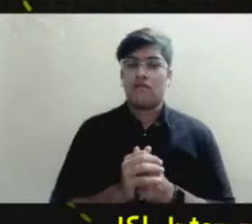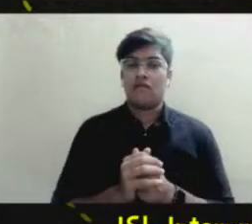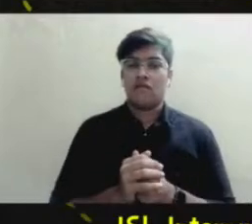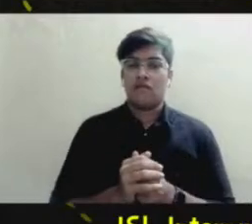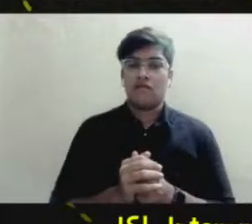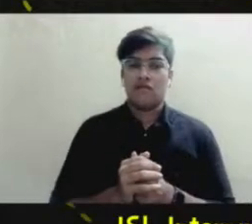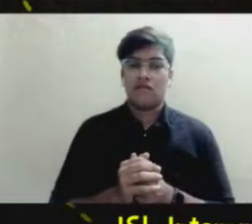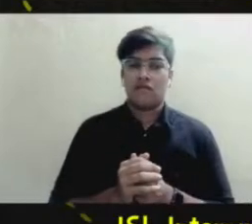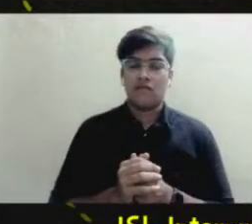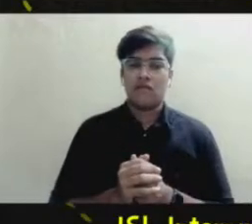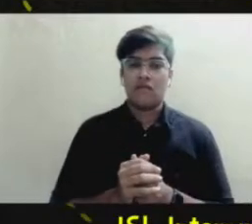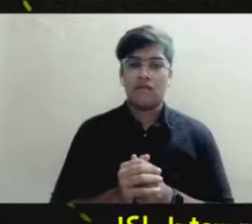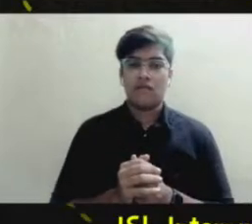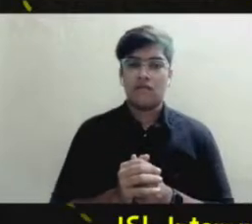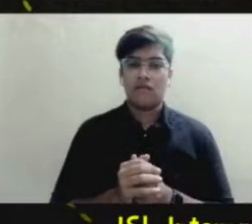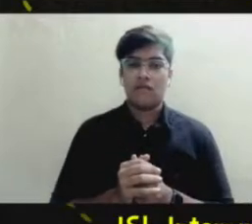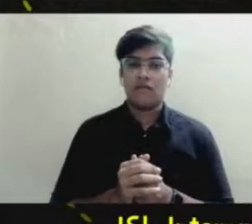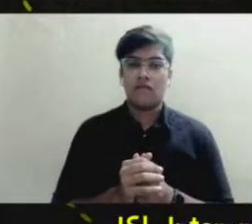Sajana,